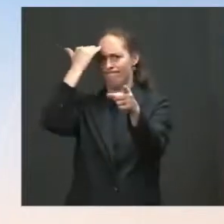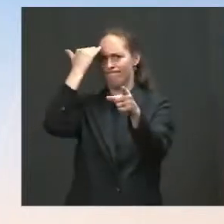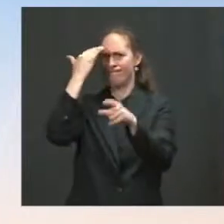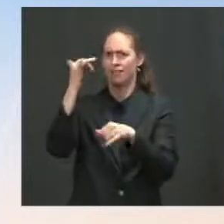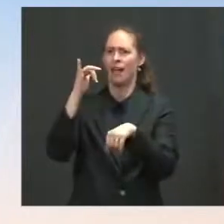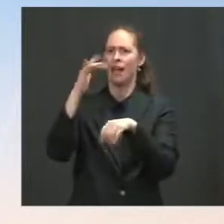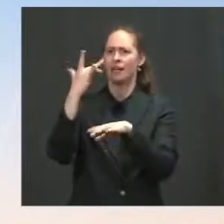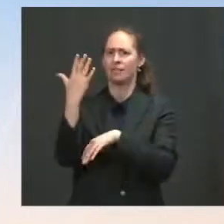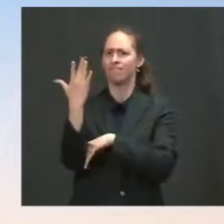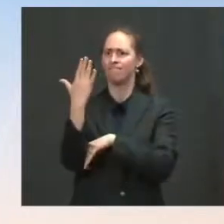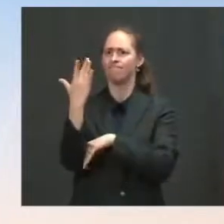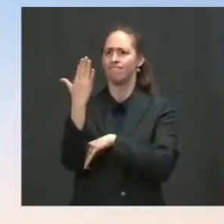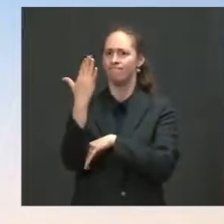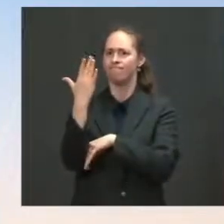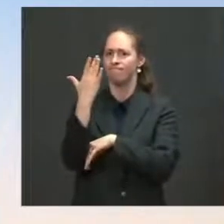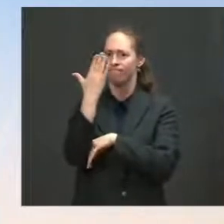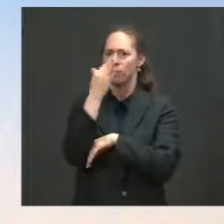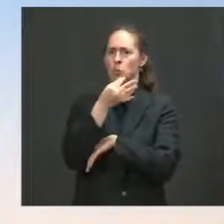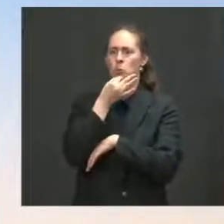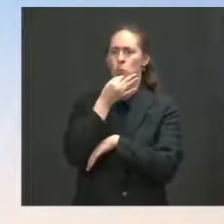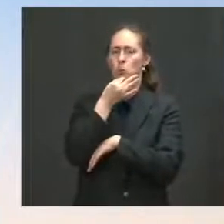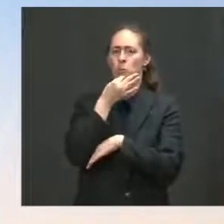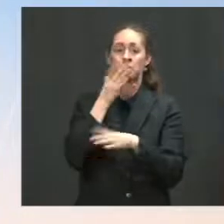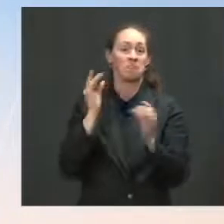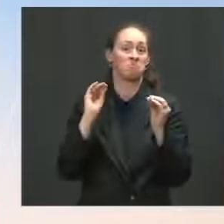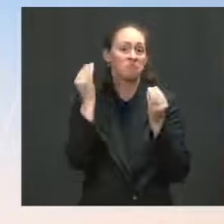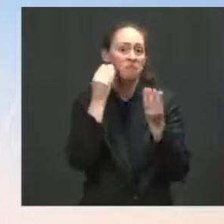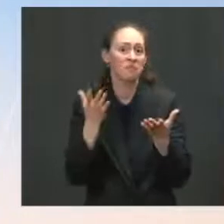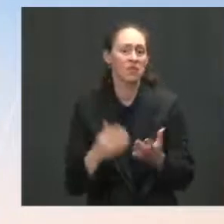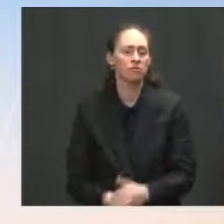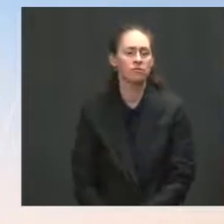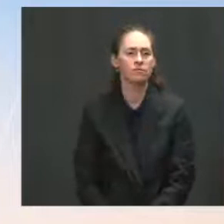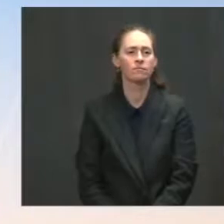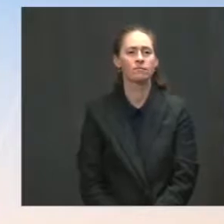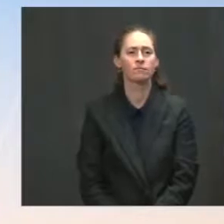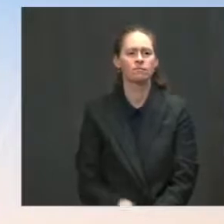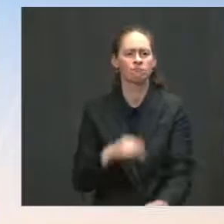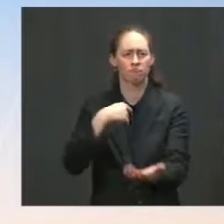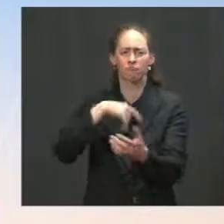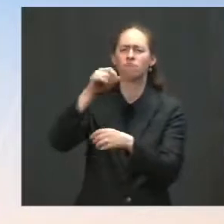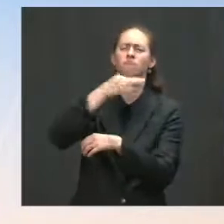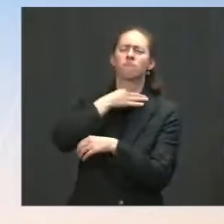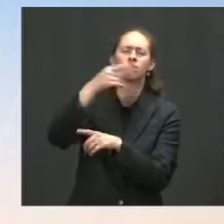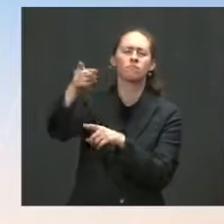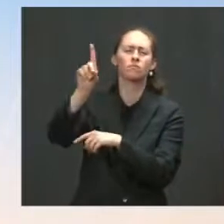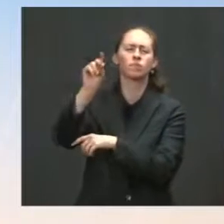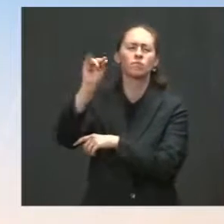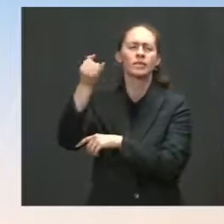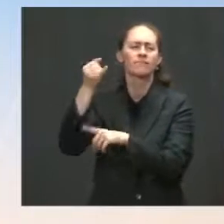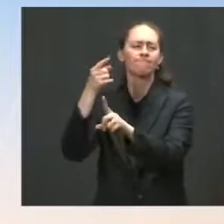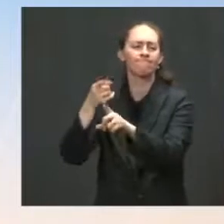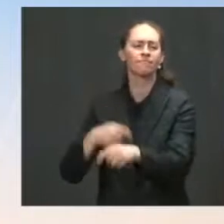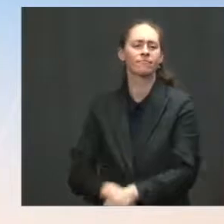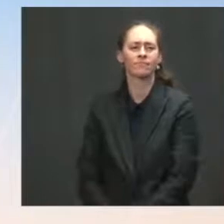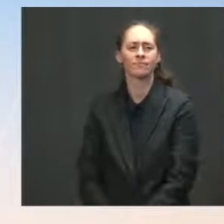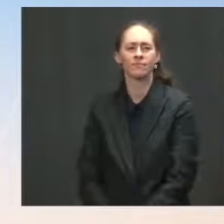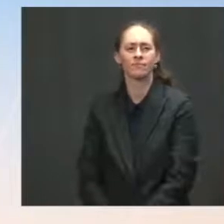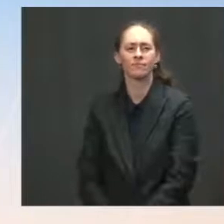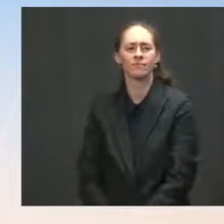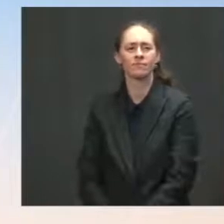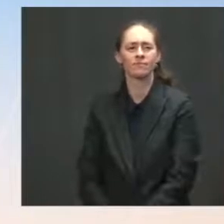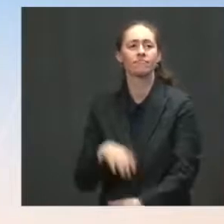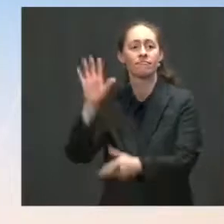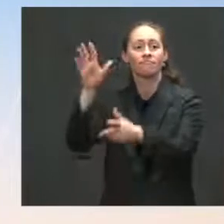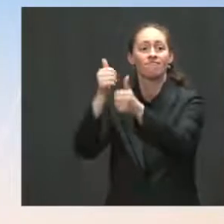terms of a decision. And I wanted to ask one more question about the Justice Department. The slot for Solicitor General is still open